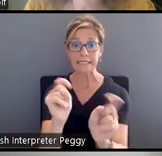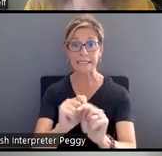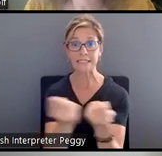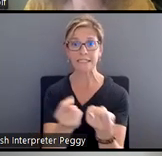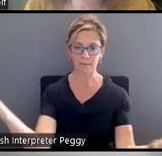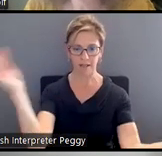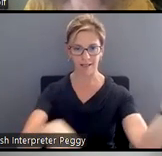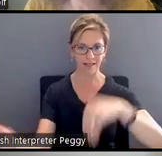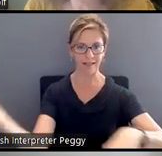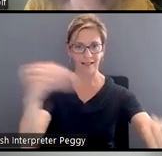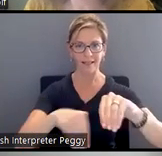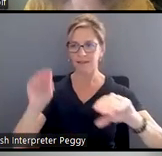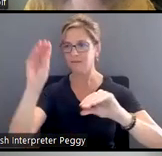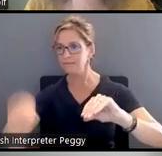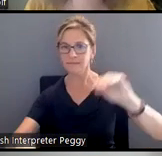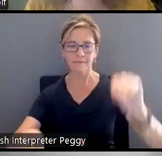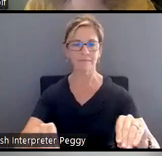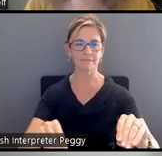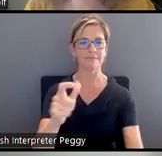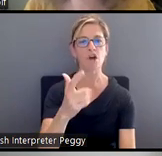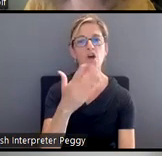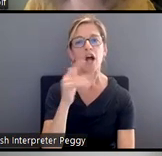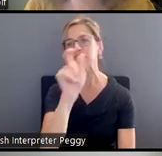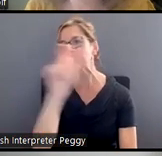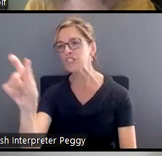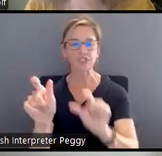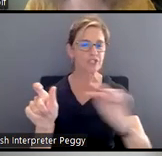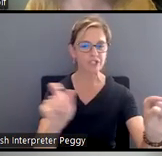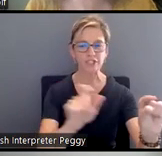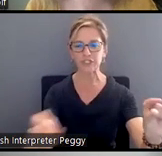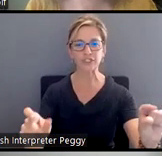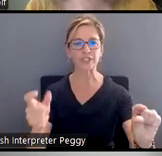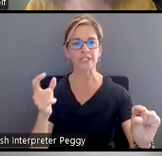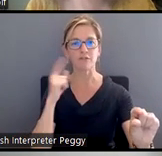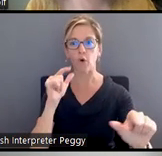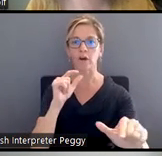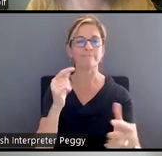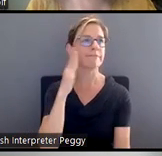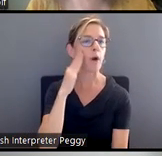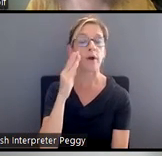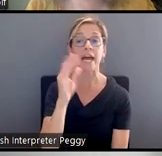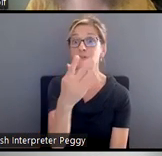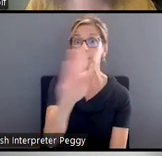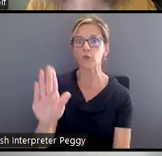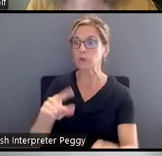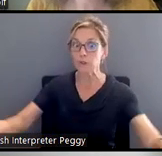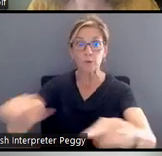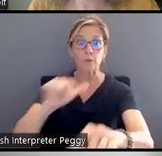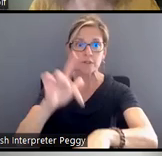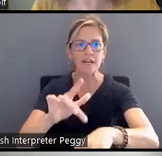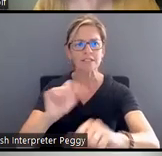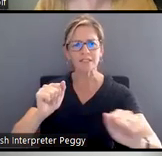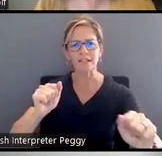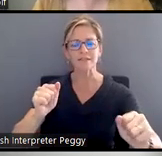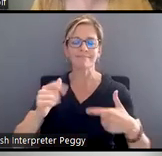You can have certain sections highlighted with different colors that they have to leave alone, like don't touch the blue sections.